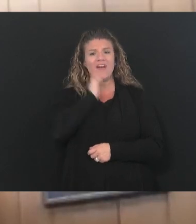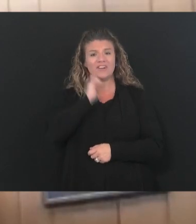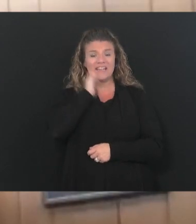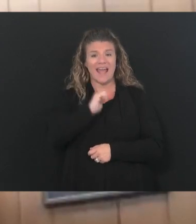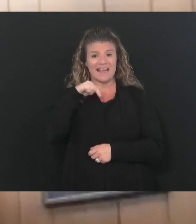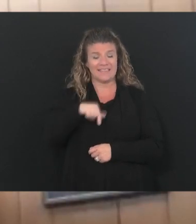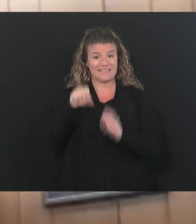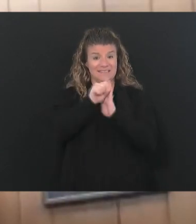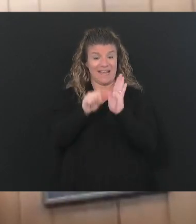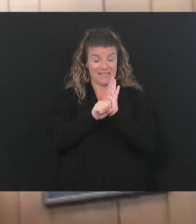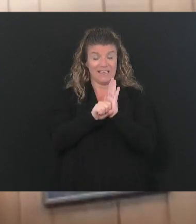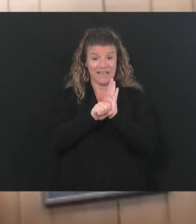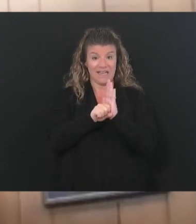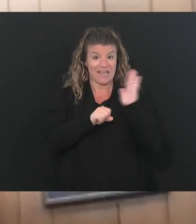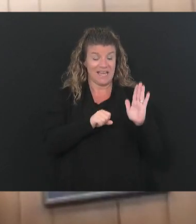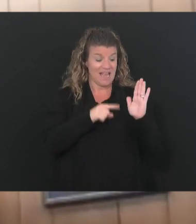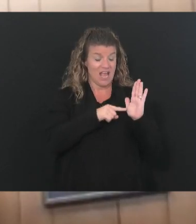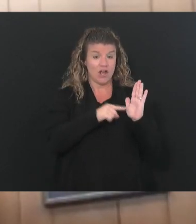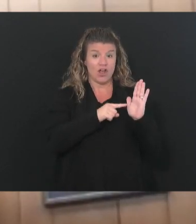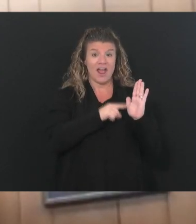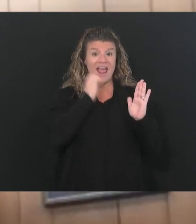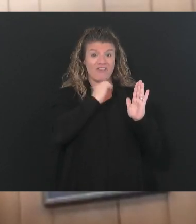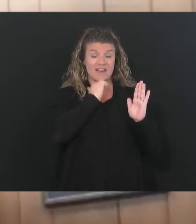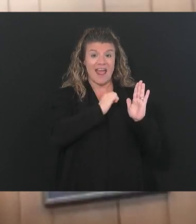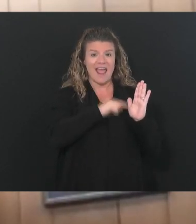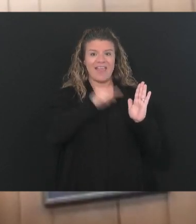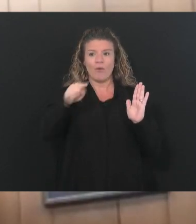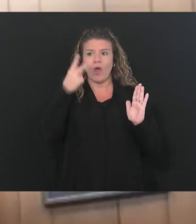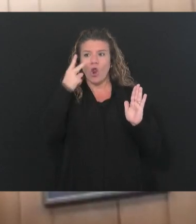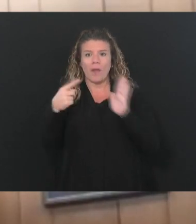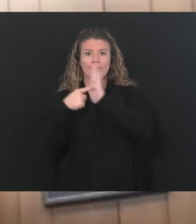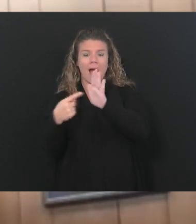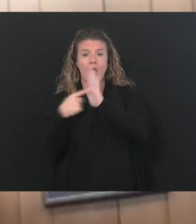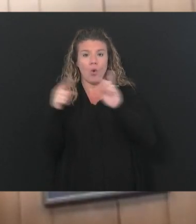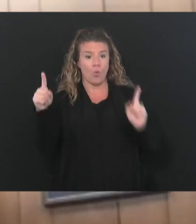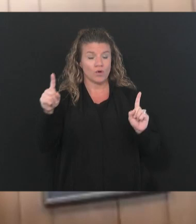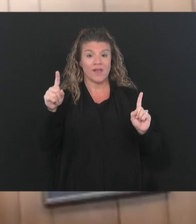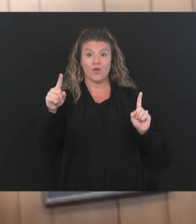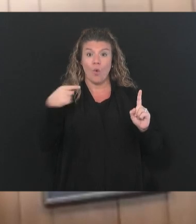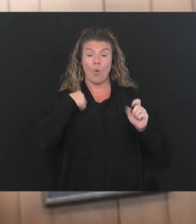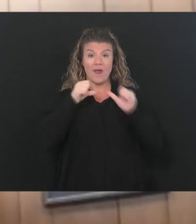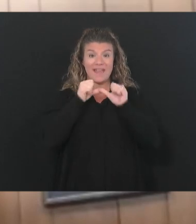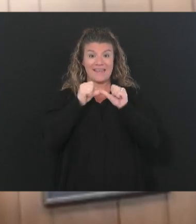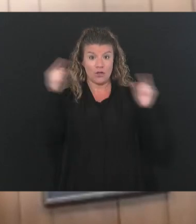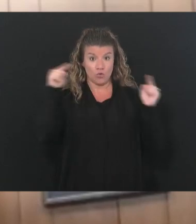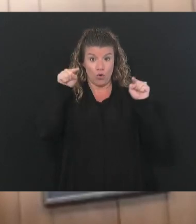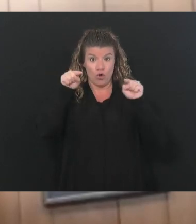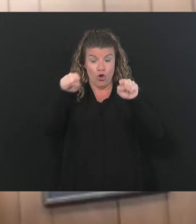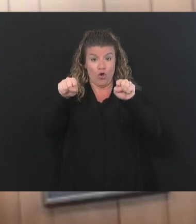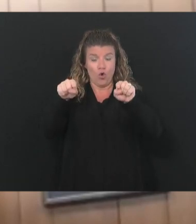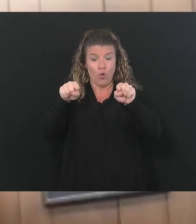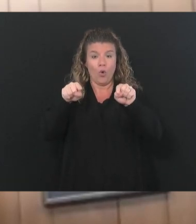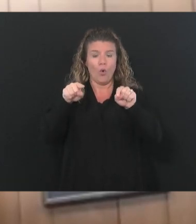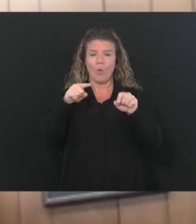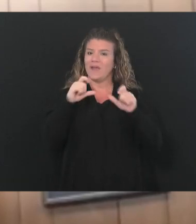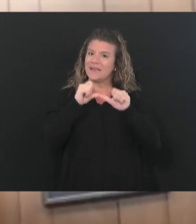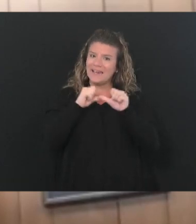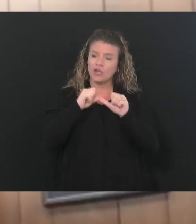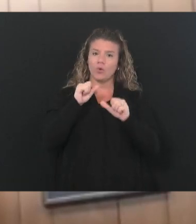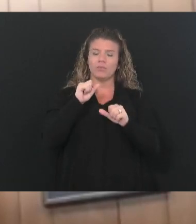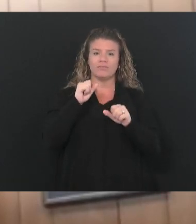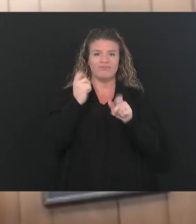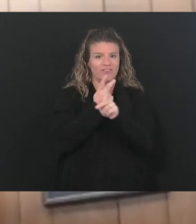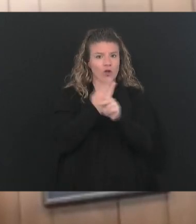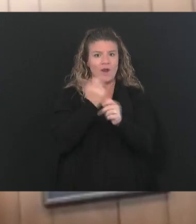state versus the models. And as we continue to do the things that we do, and I guess the last thing I would reinforce again from